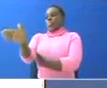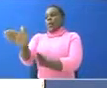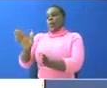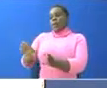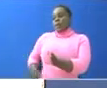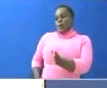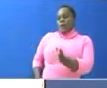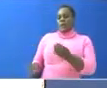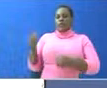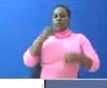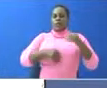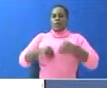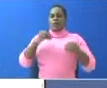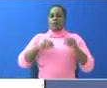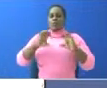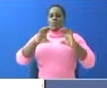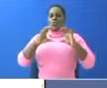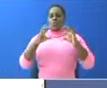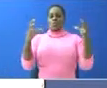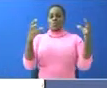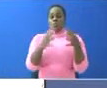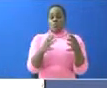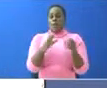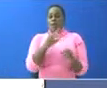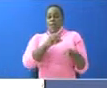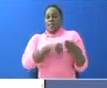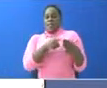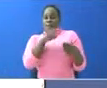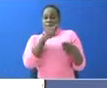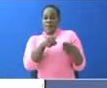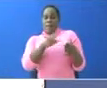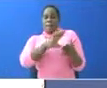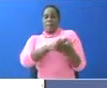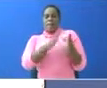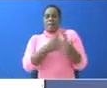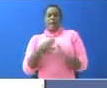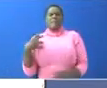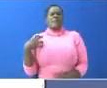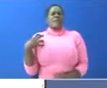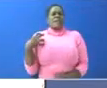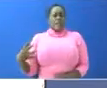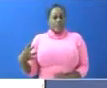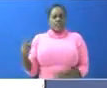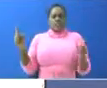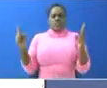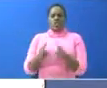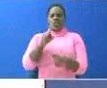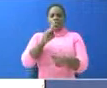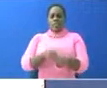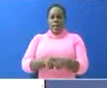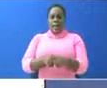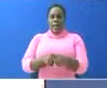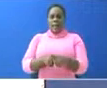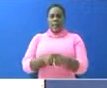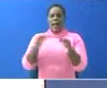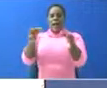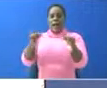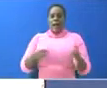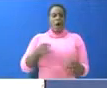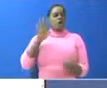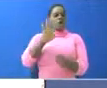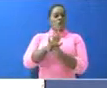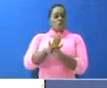of corruption cartels, who then become instant millionaires with huge bank balances.